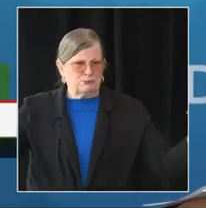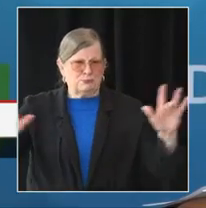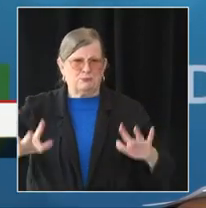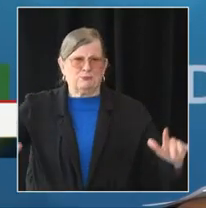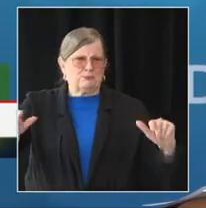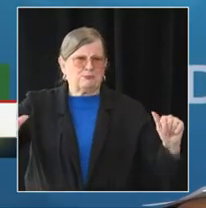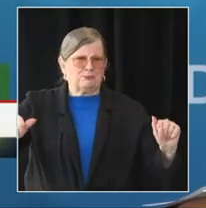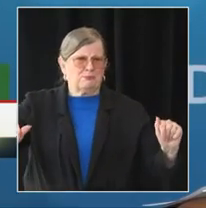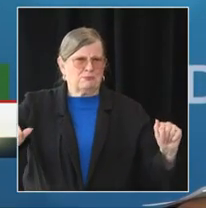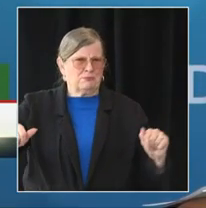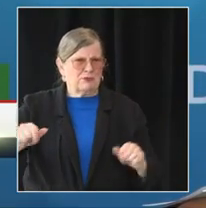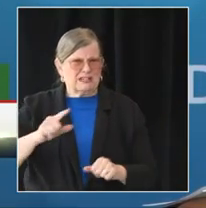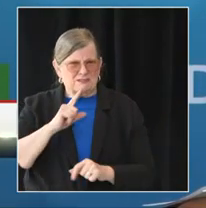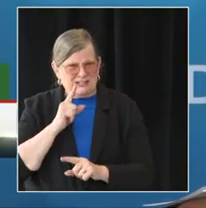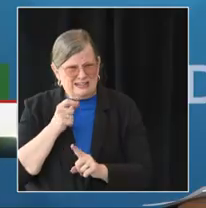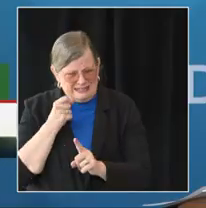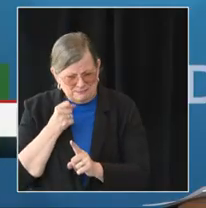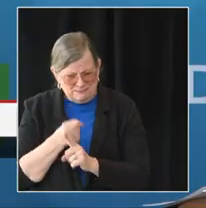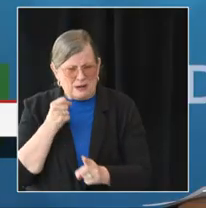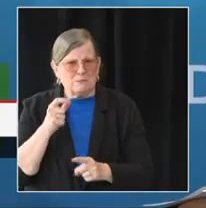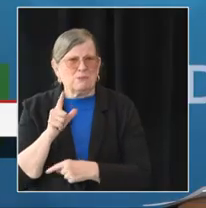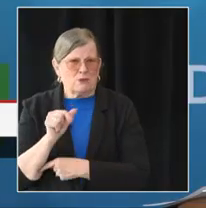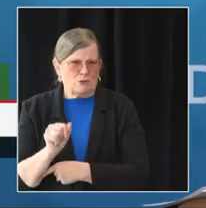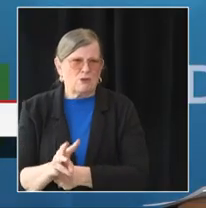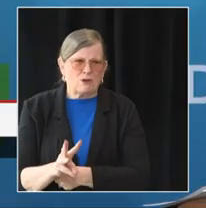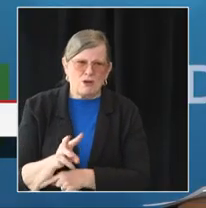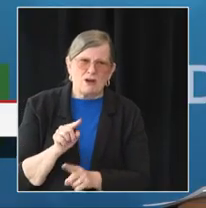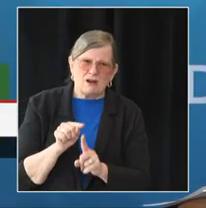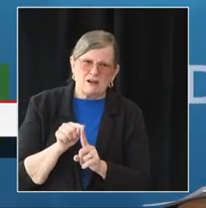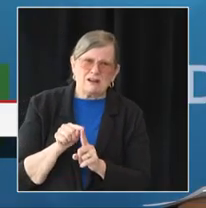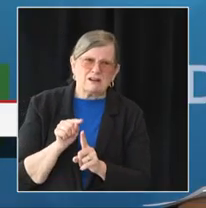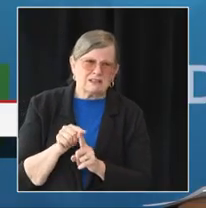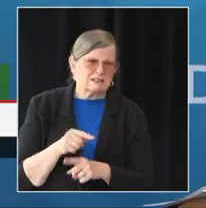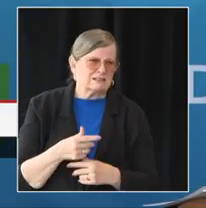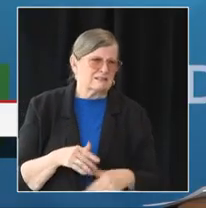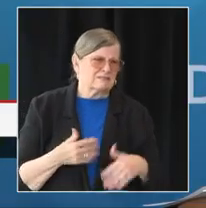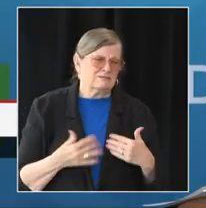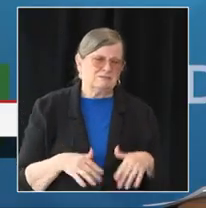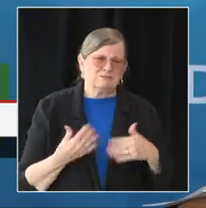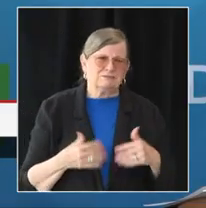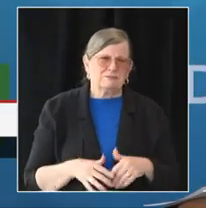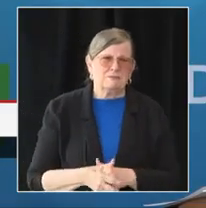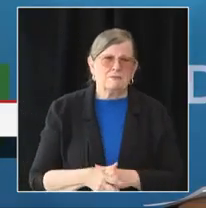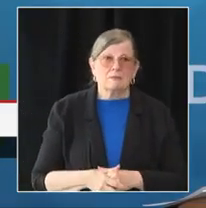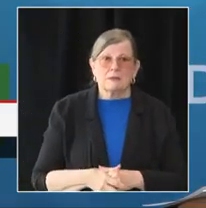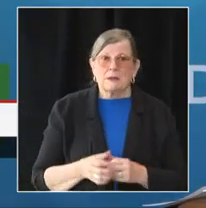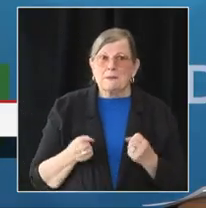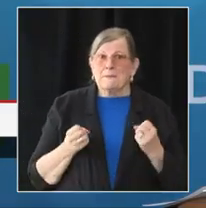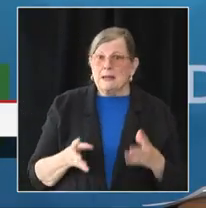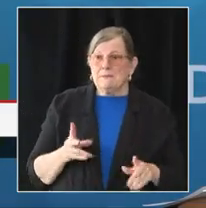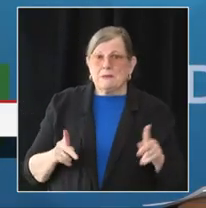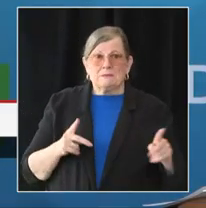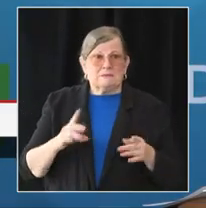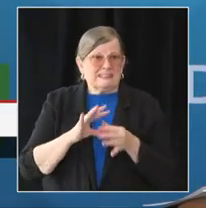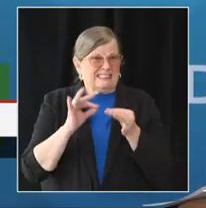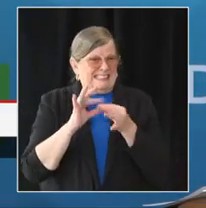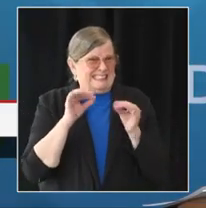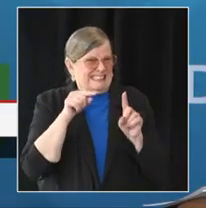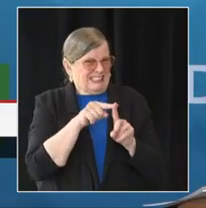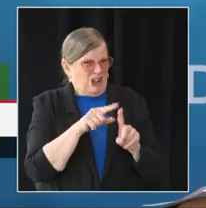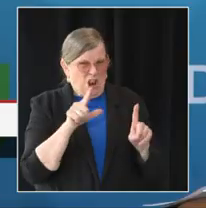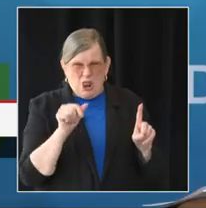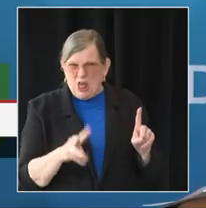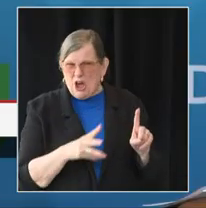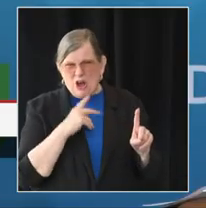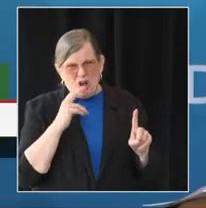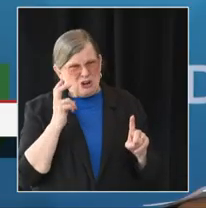us, and we have to change it. And everybody told me, and this is going to be too hard. It was passed by the voters. Don't